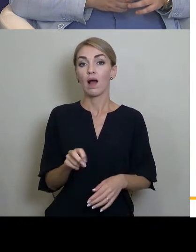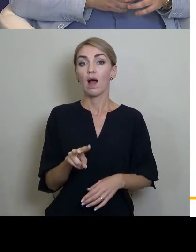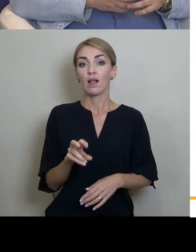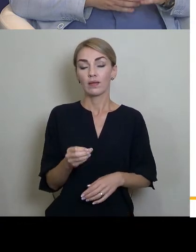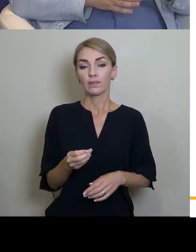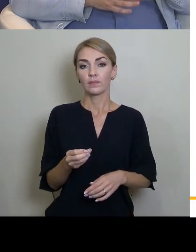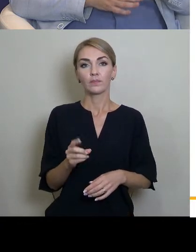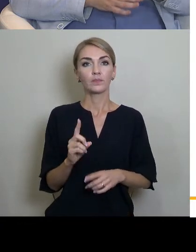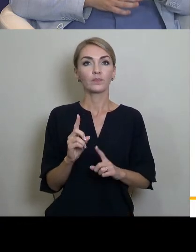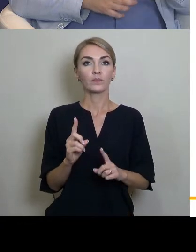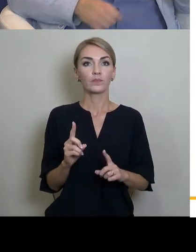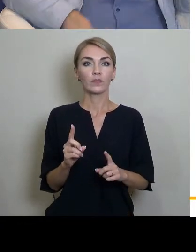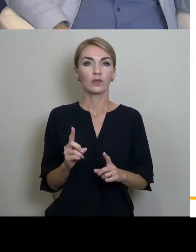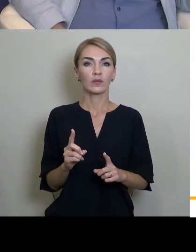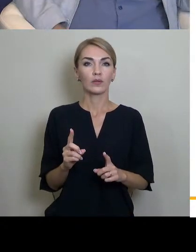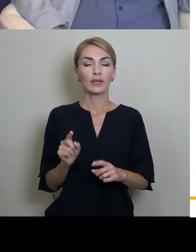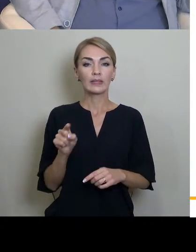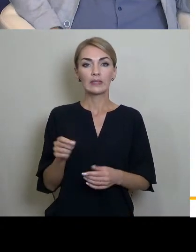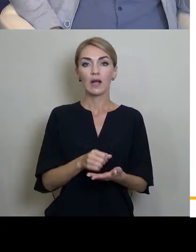vote for.